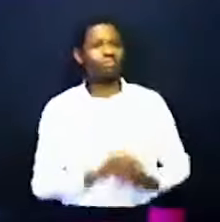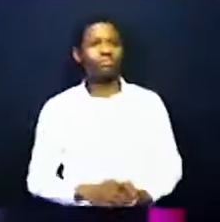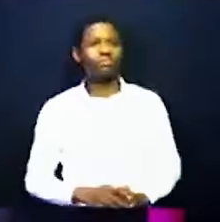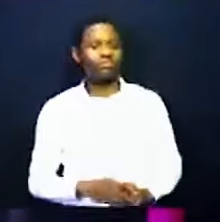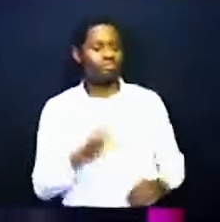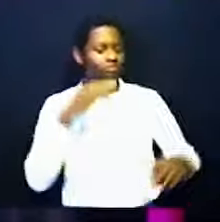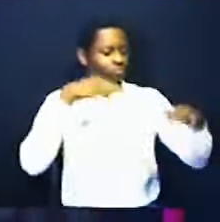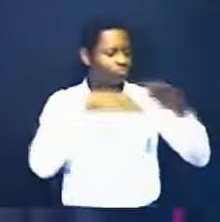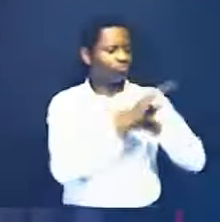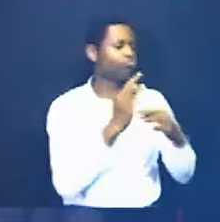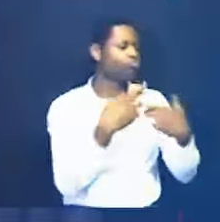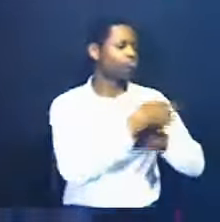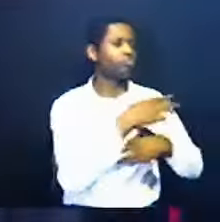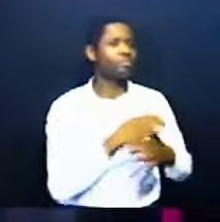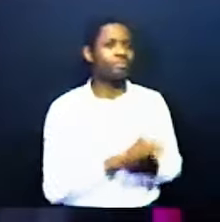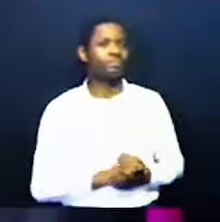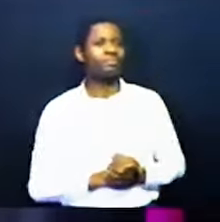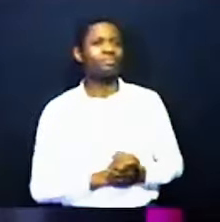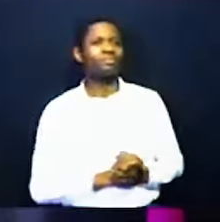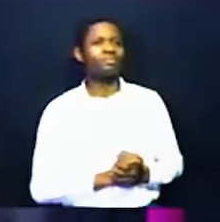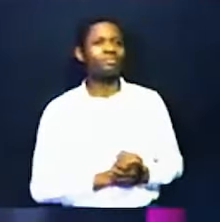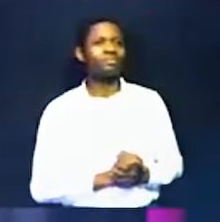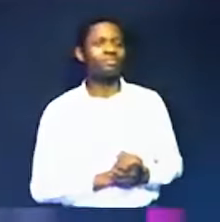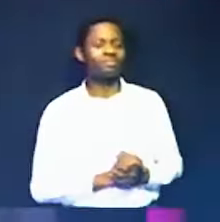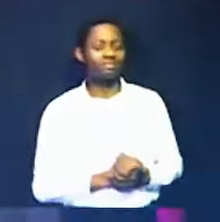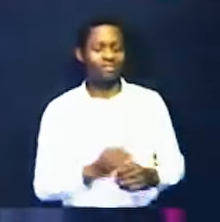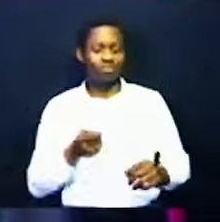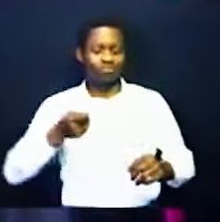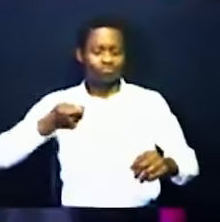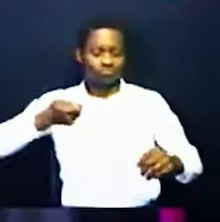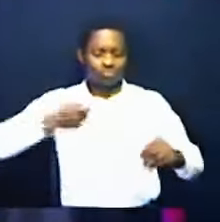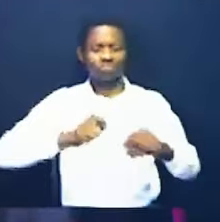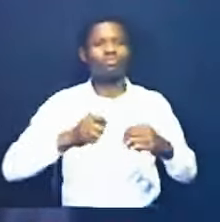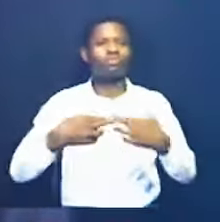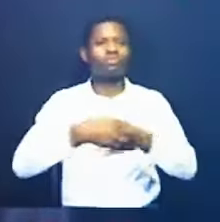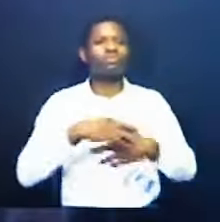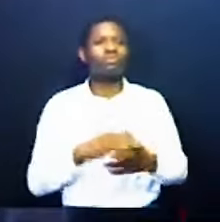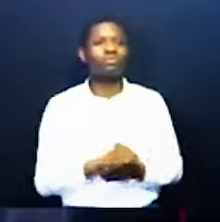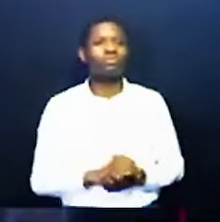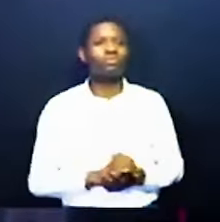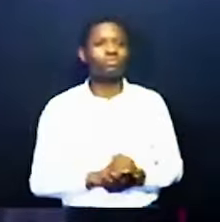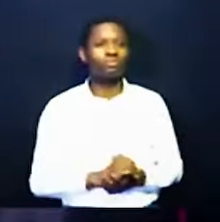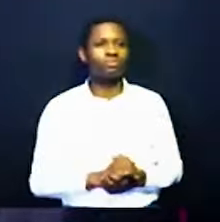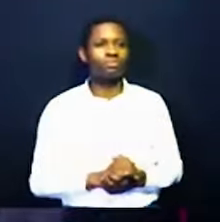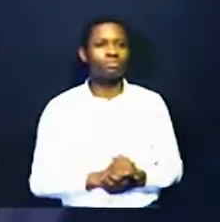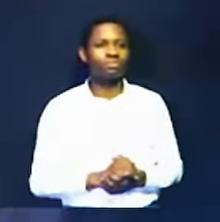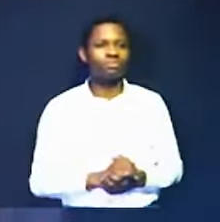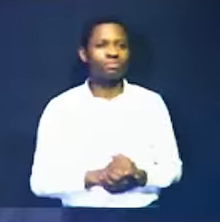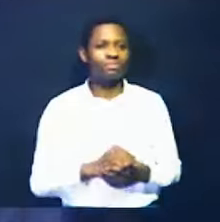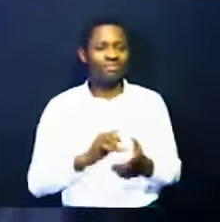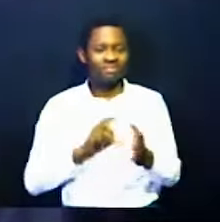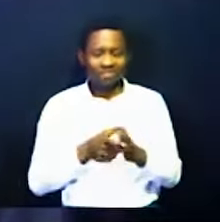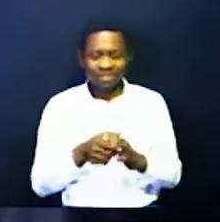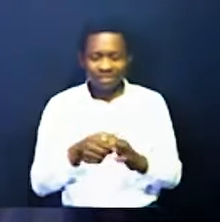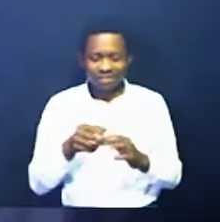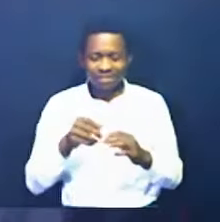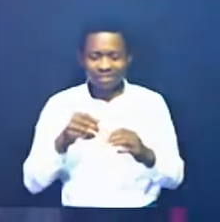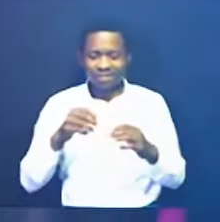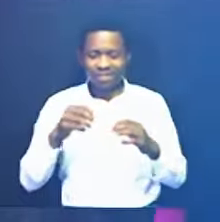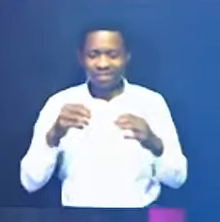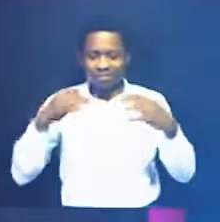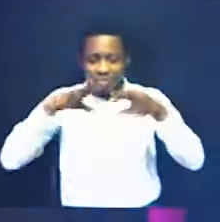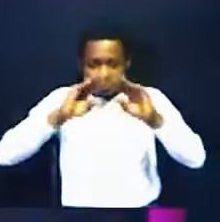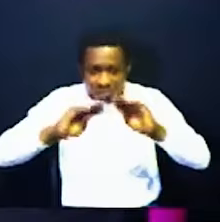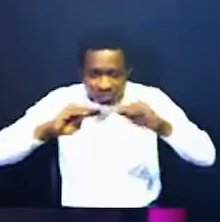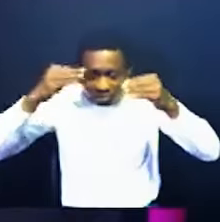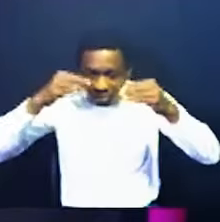entered my room. And I called them. Closed the door. started peeping through the windows. And me